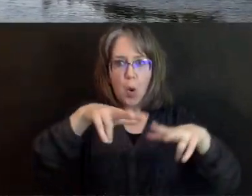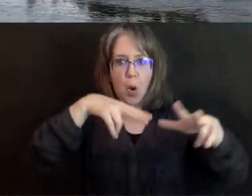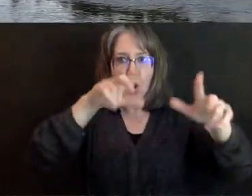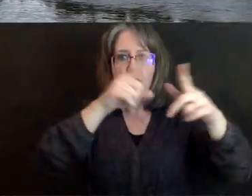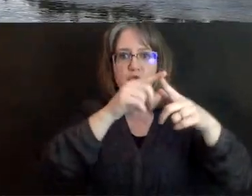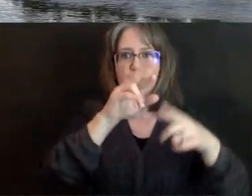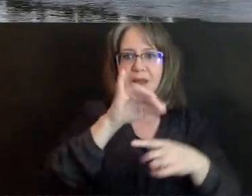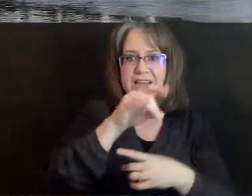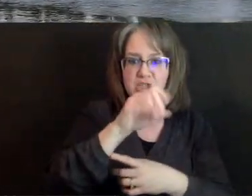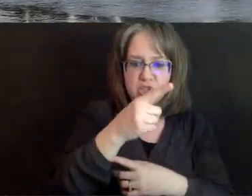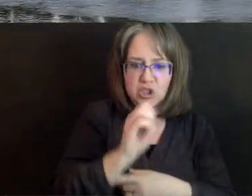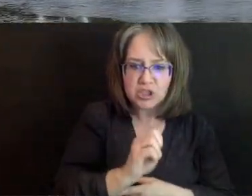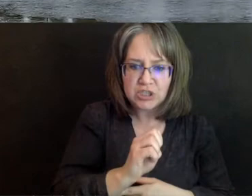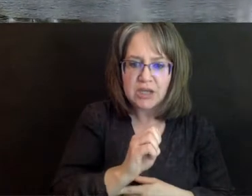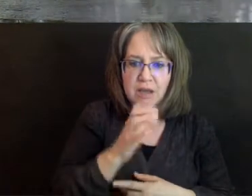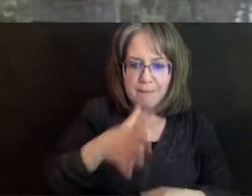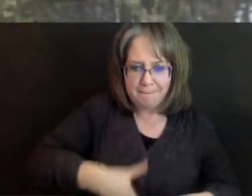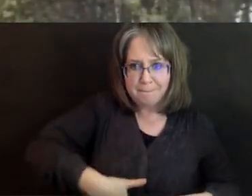to a 35-pound calf.